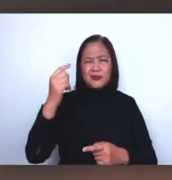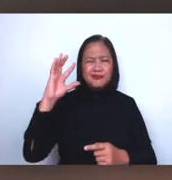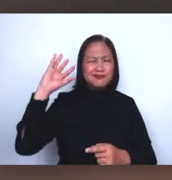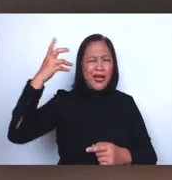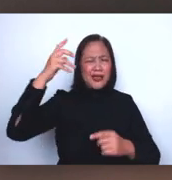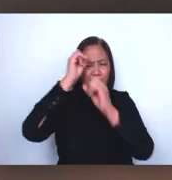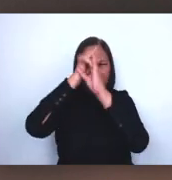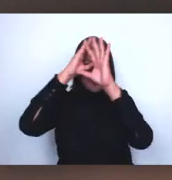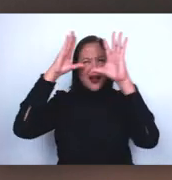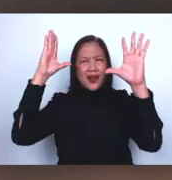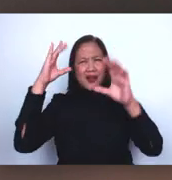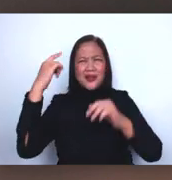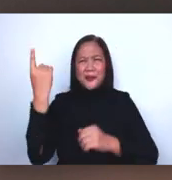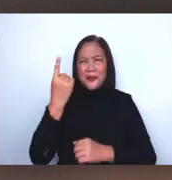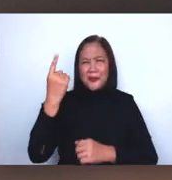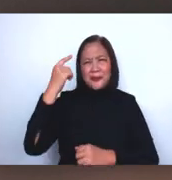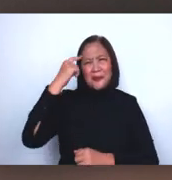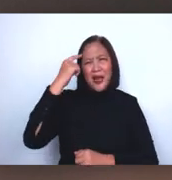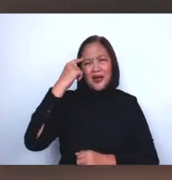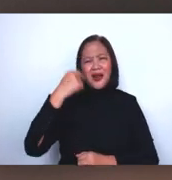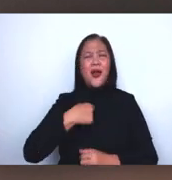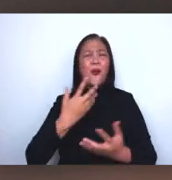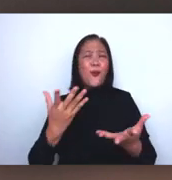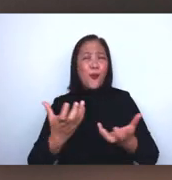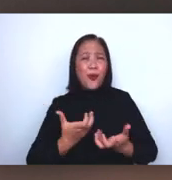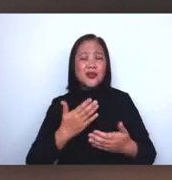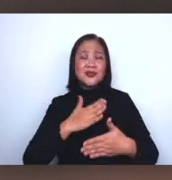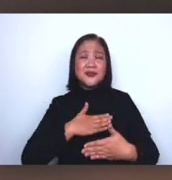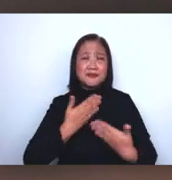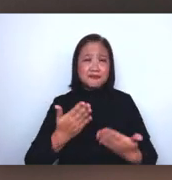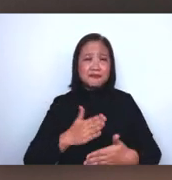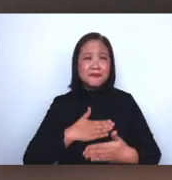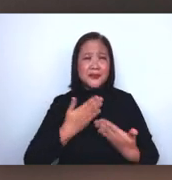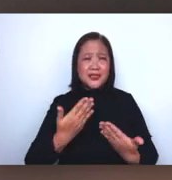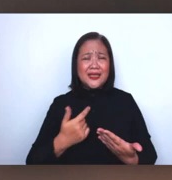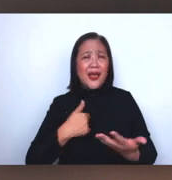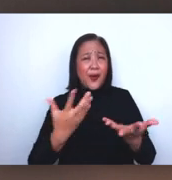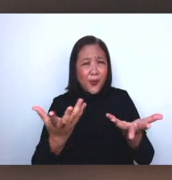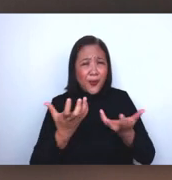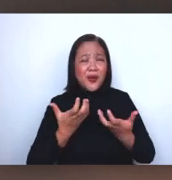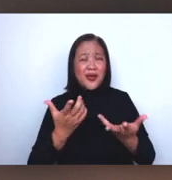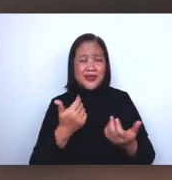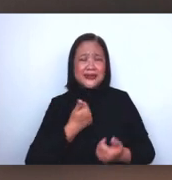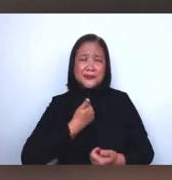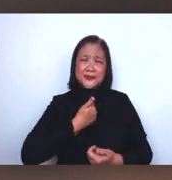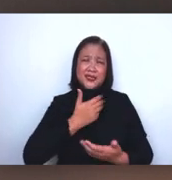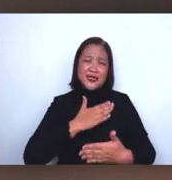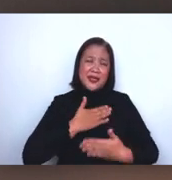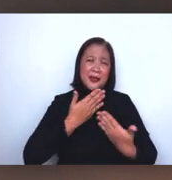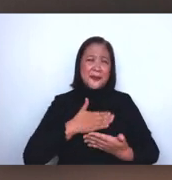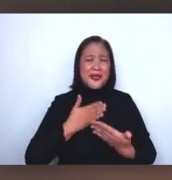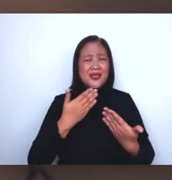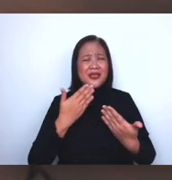mist in my mind. I want to be happy. I want to be happy a little.